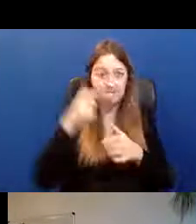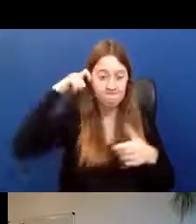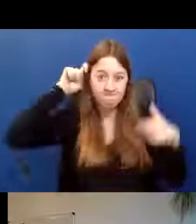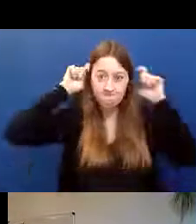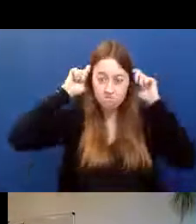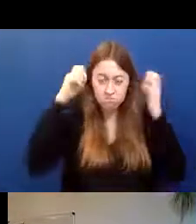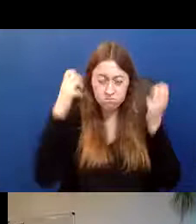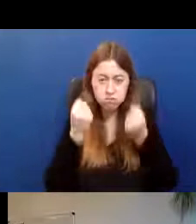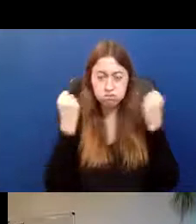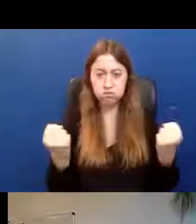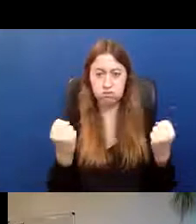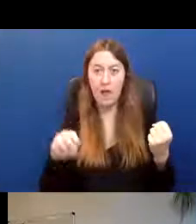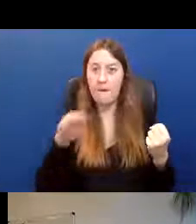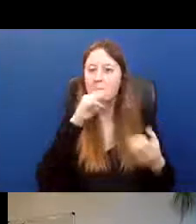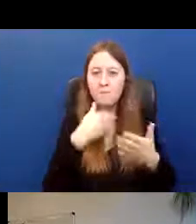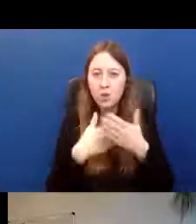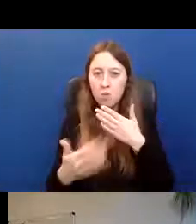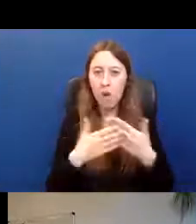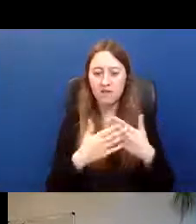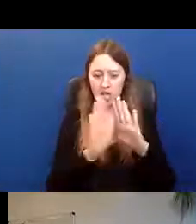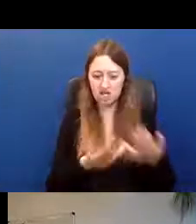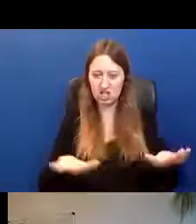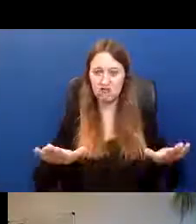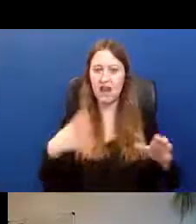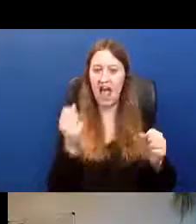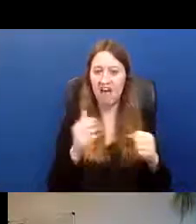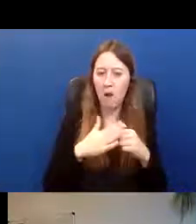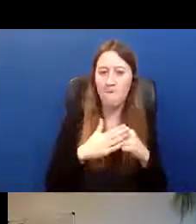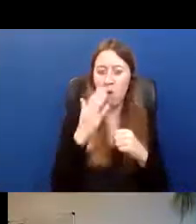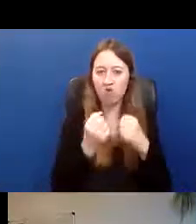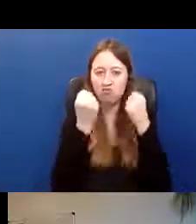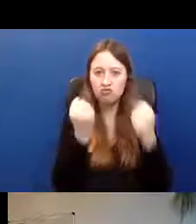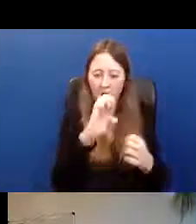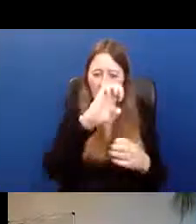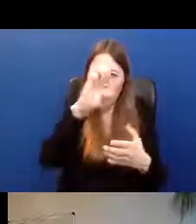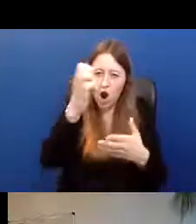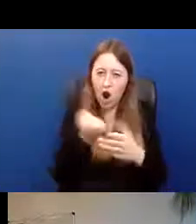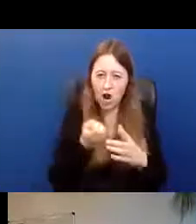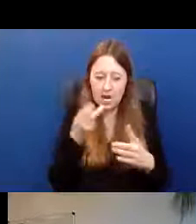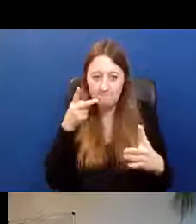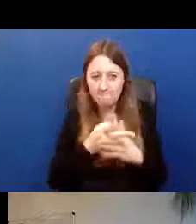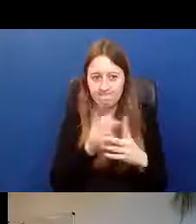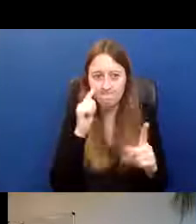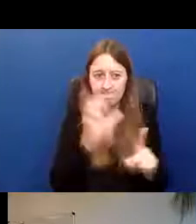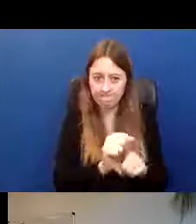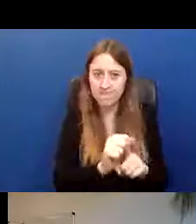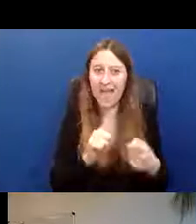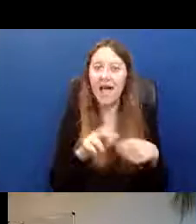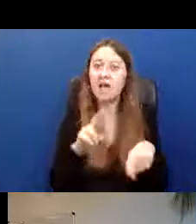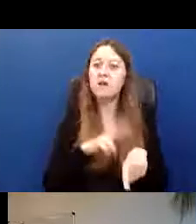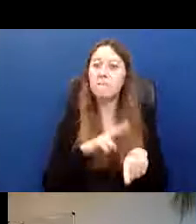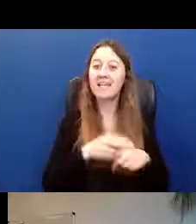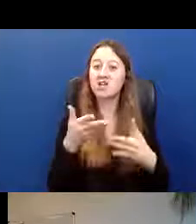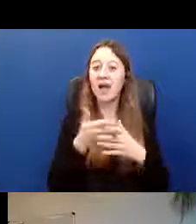children are also getting the opportunity for earlier intervention and better access, certainly to spoken